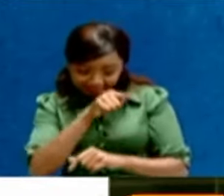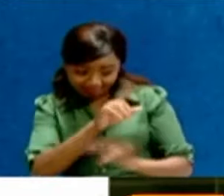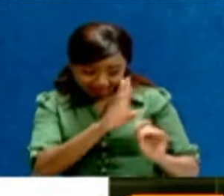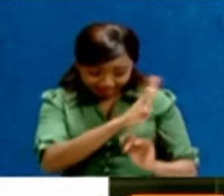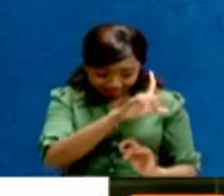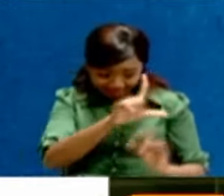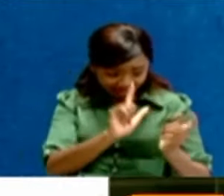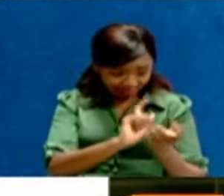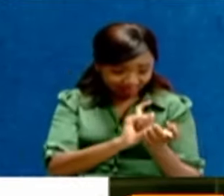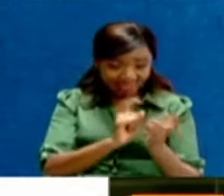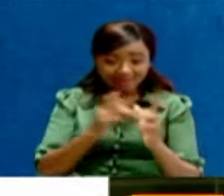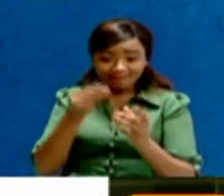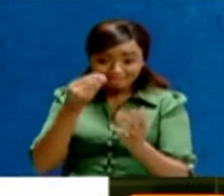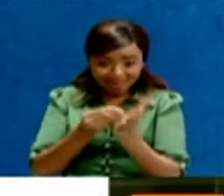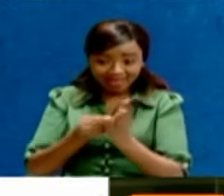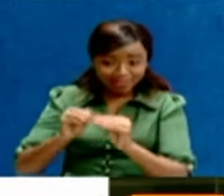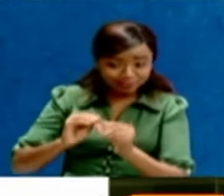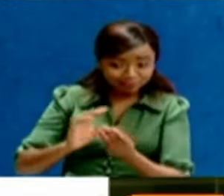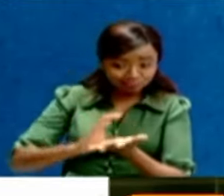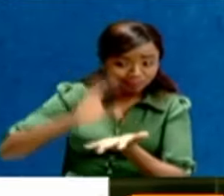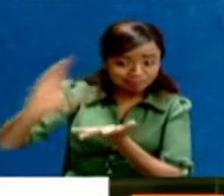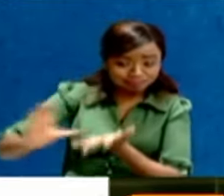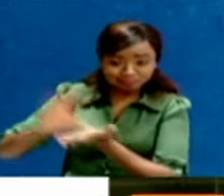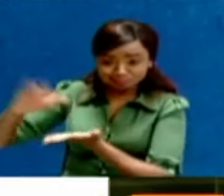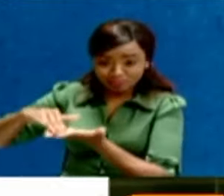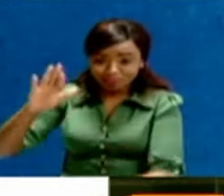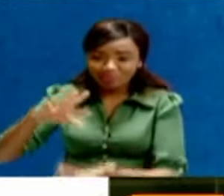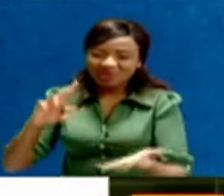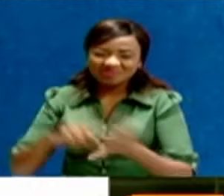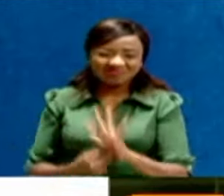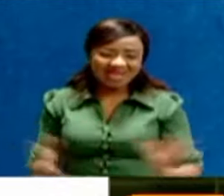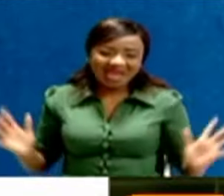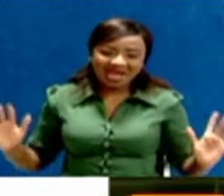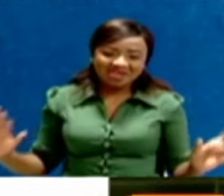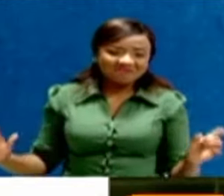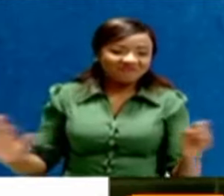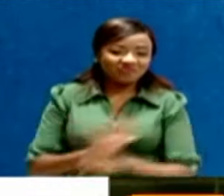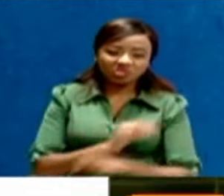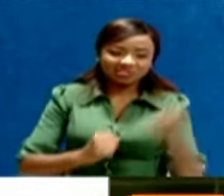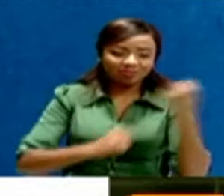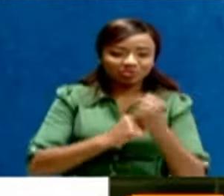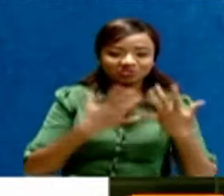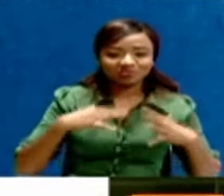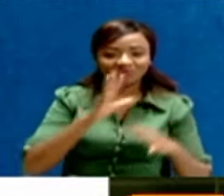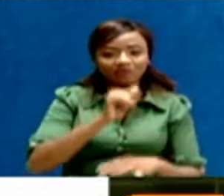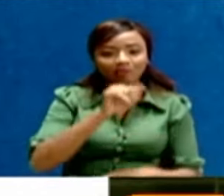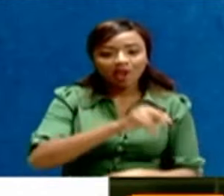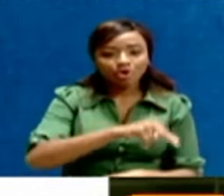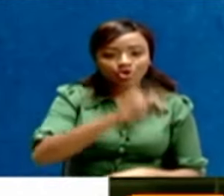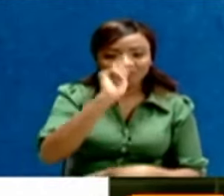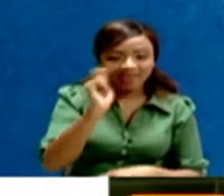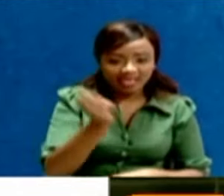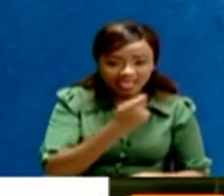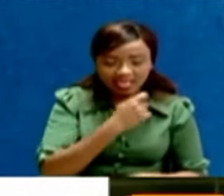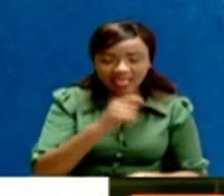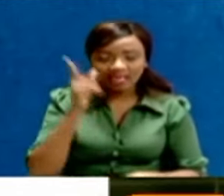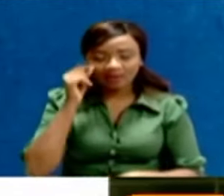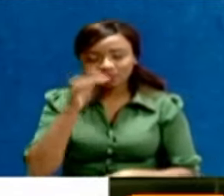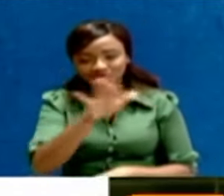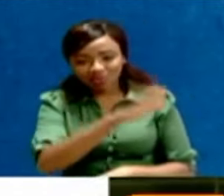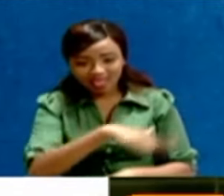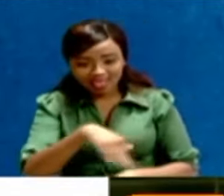equalization bill, then we will have covered our brothers and sisters from northern Kenya and coastal region. And therefore, that